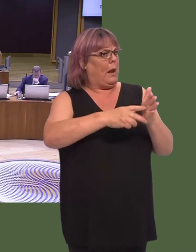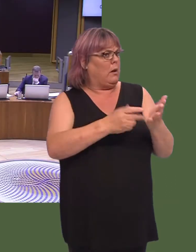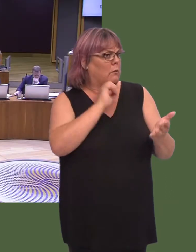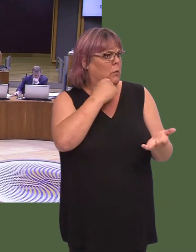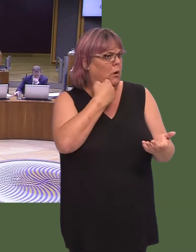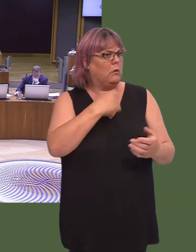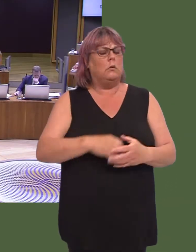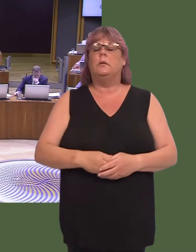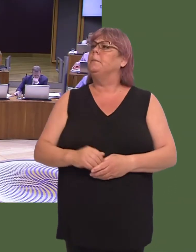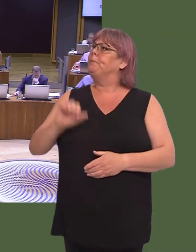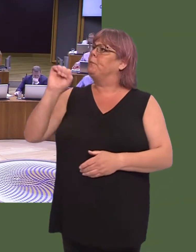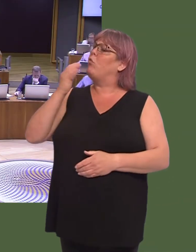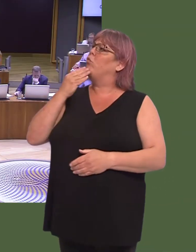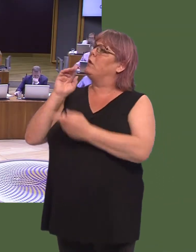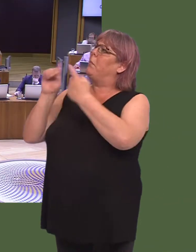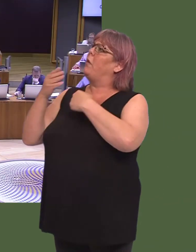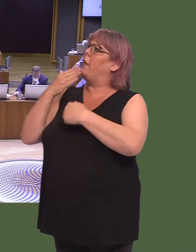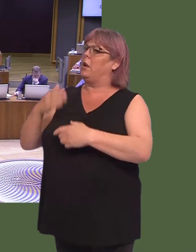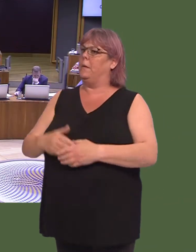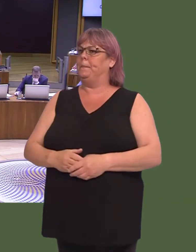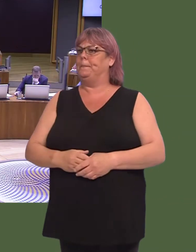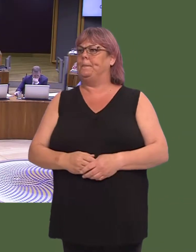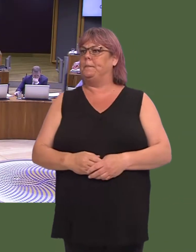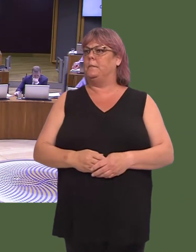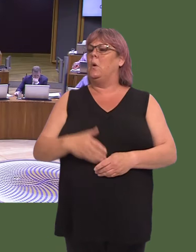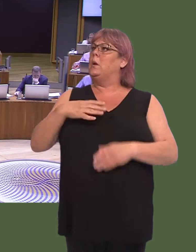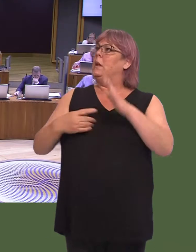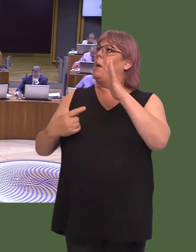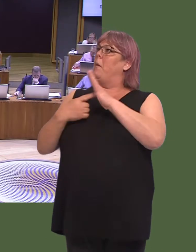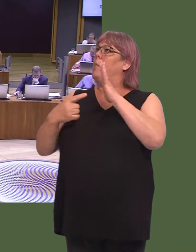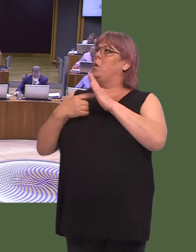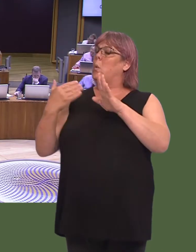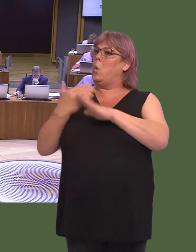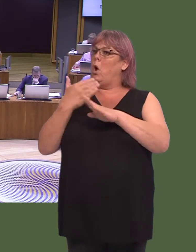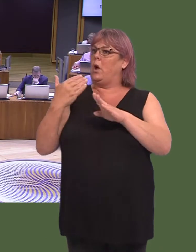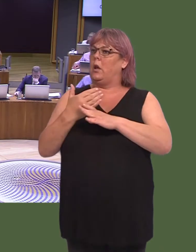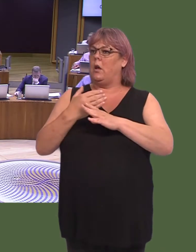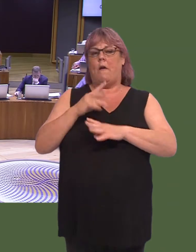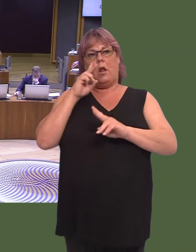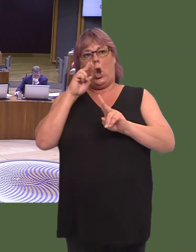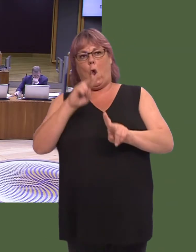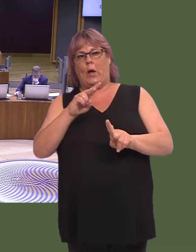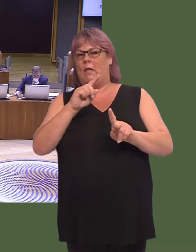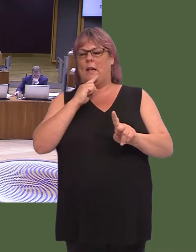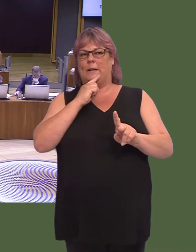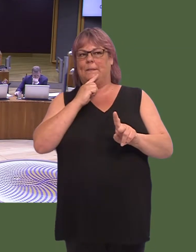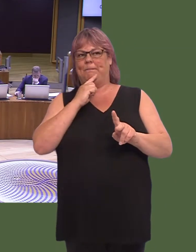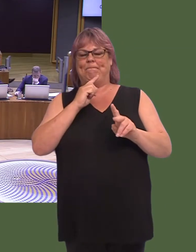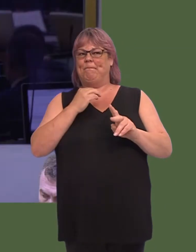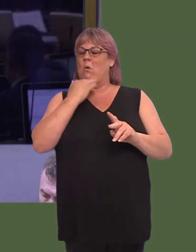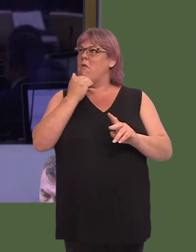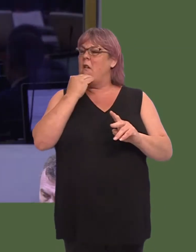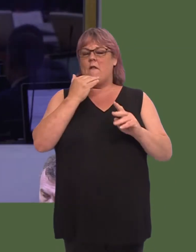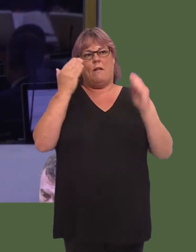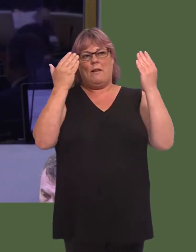plan. Thank you very much for that response. We carried out some important work in analysing the provision, or rather the lack